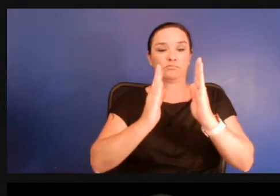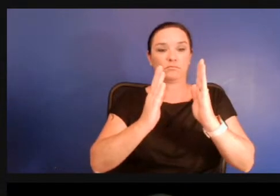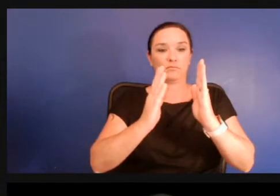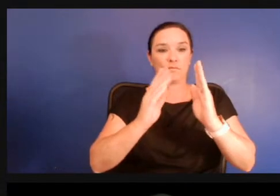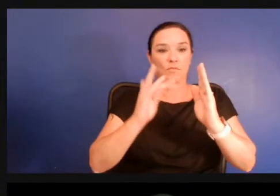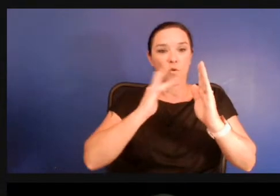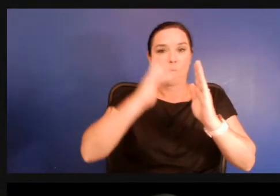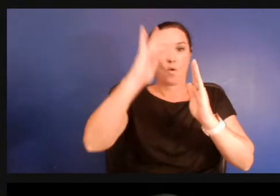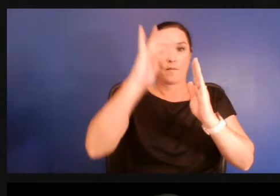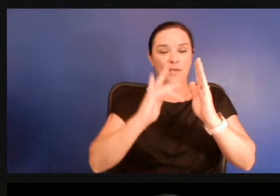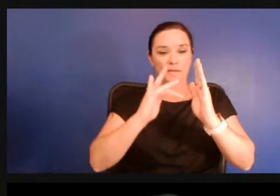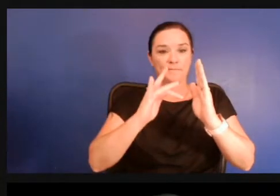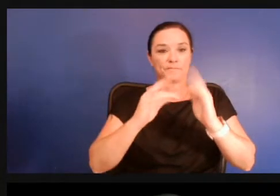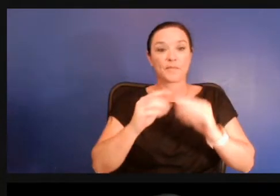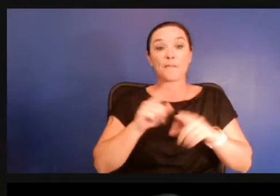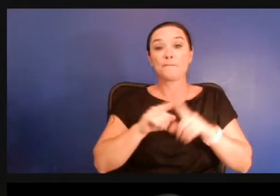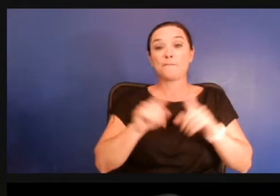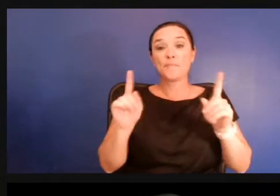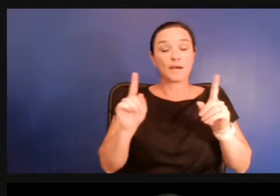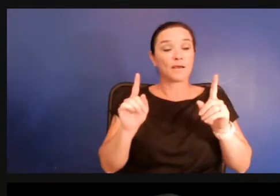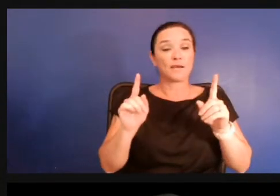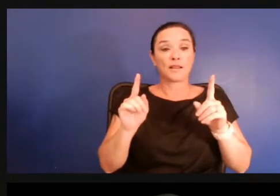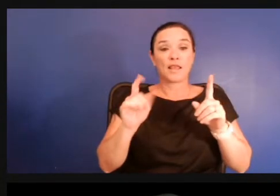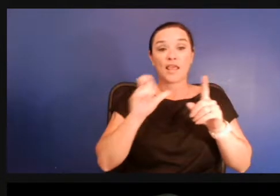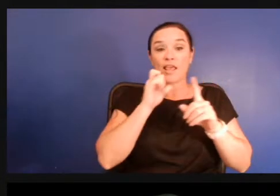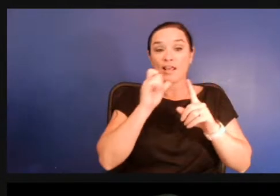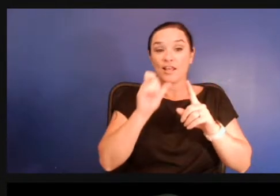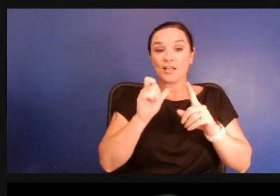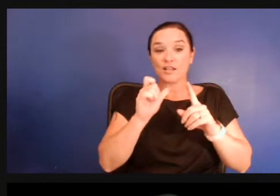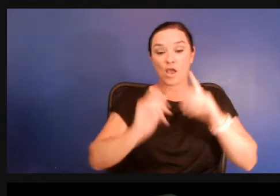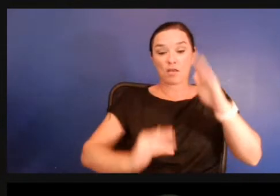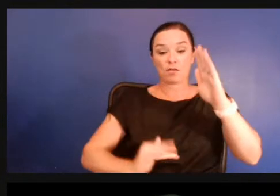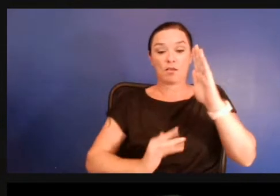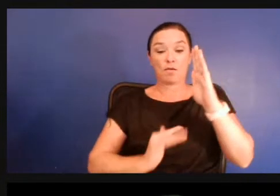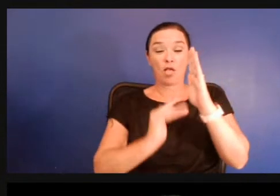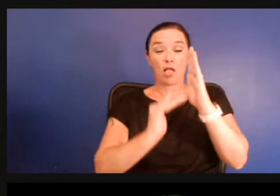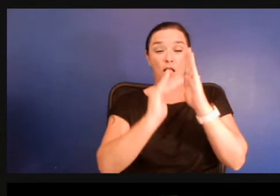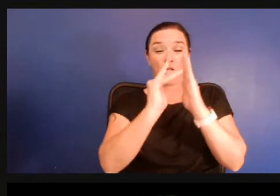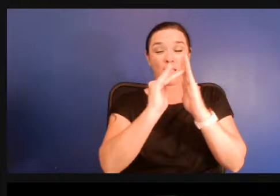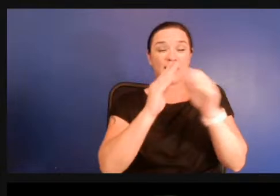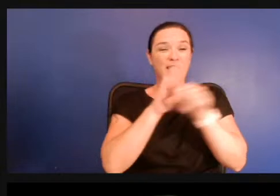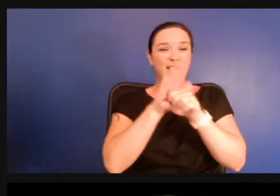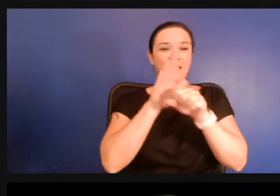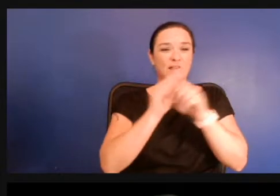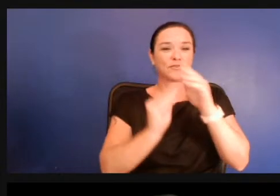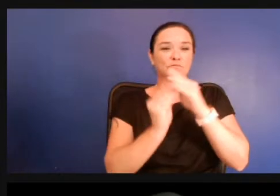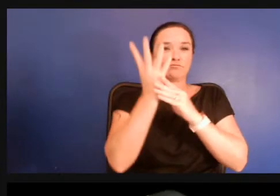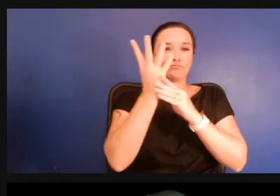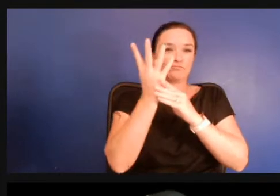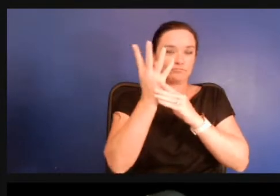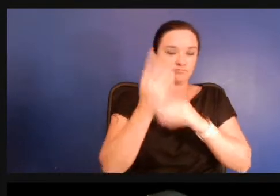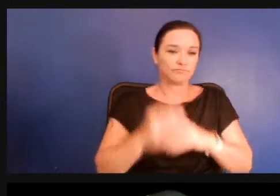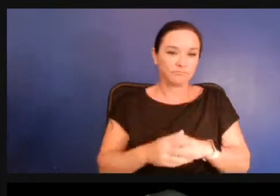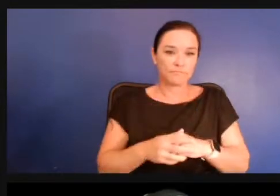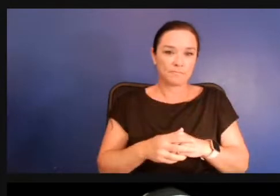desert, but not shallow enough to actually push its way all the way to the surface.